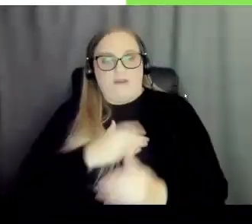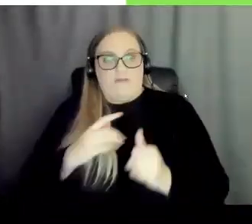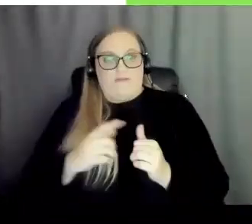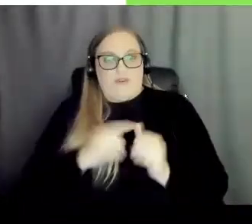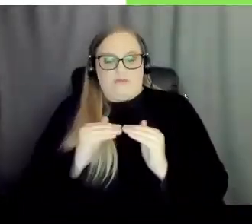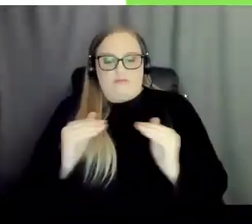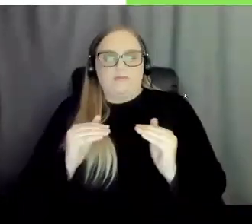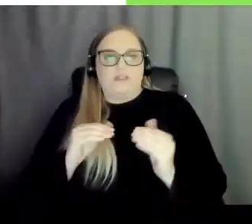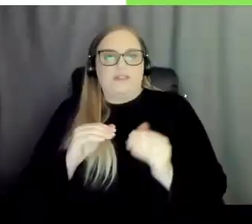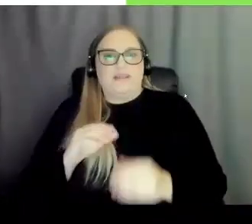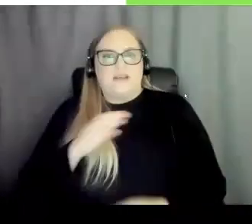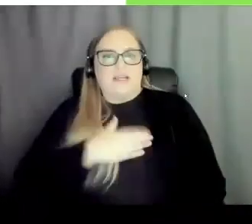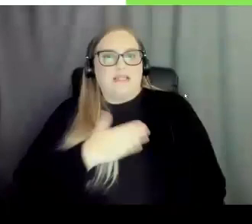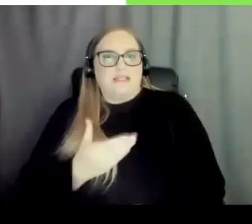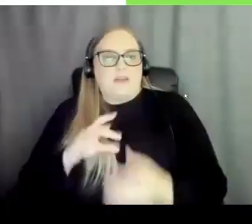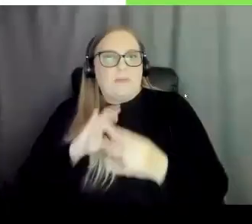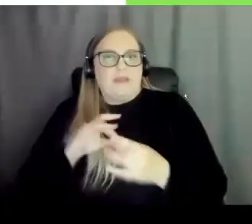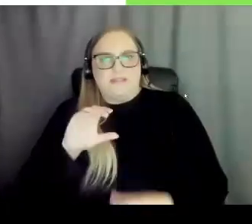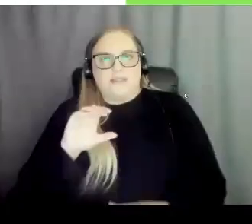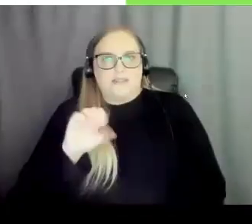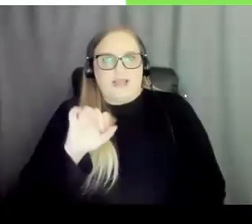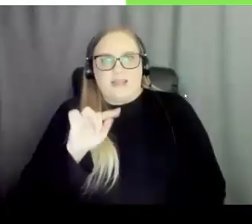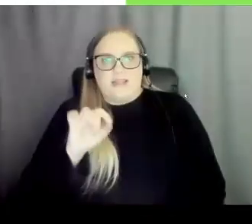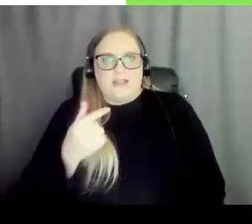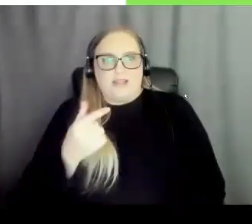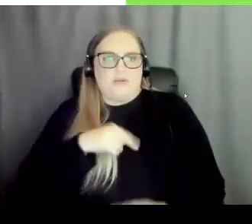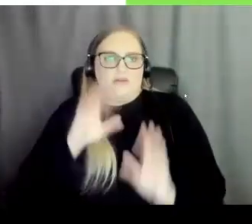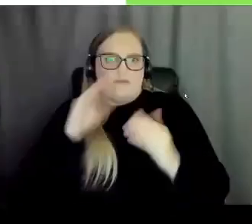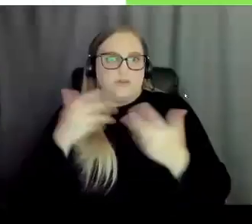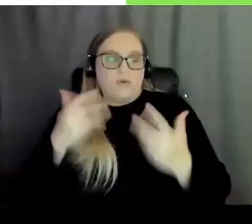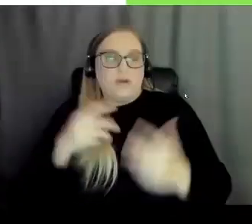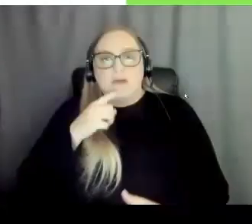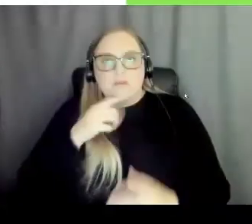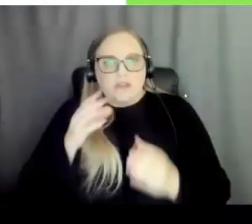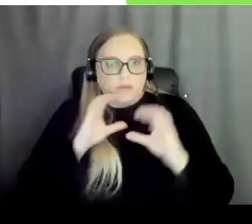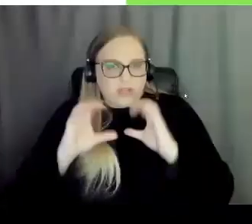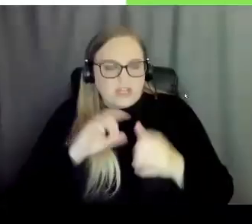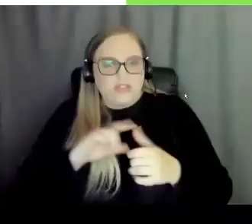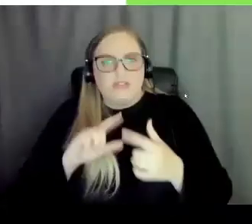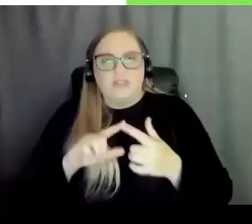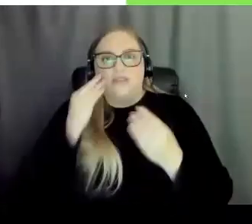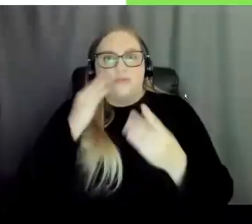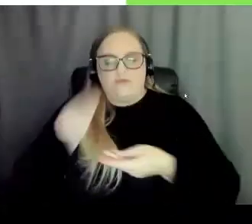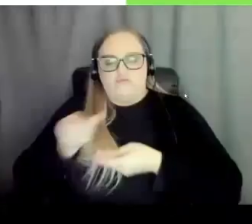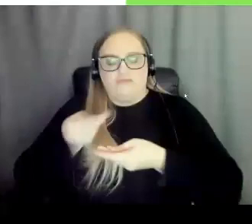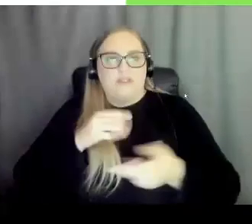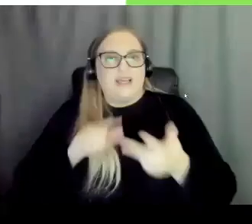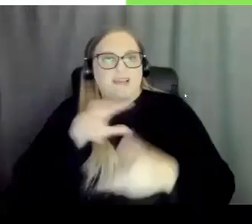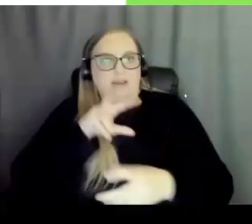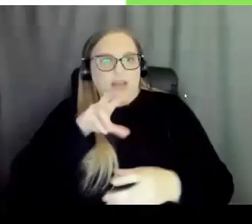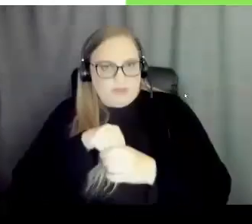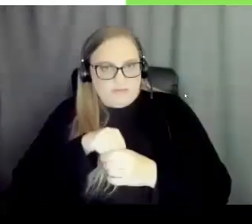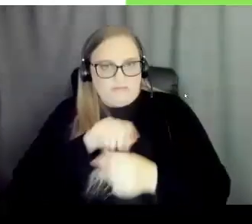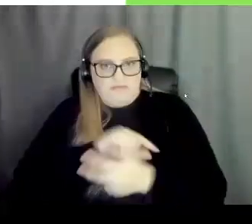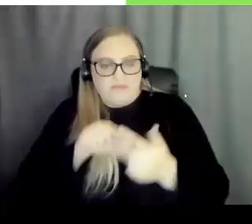consent-based siting, we're really focused on public communication, information exchange, and engagement. And to support those